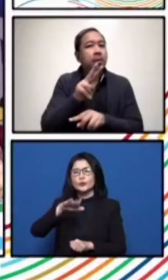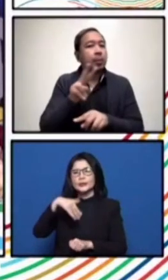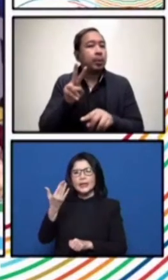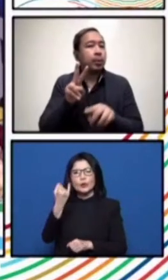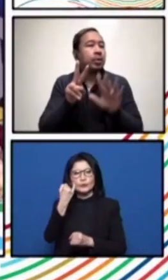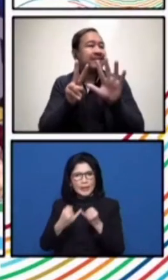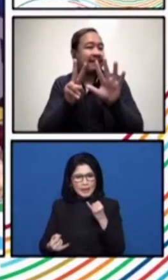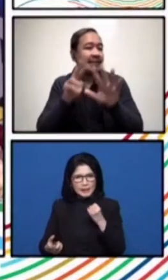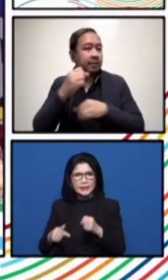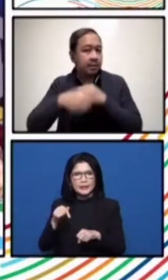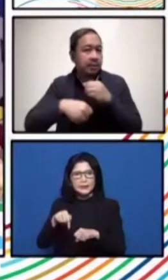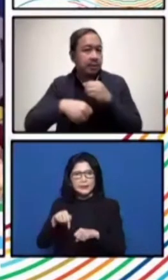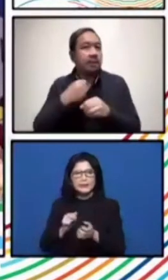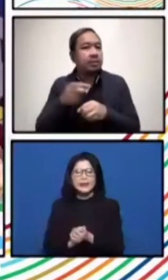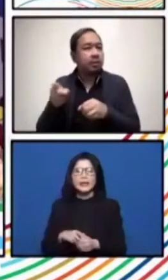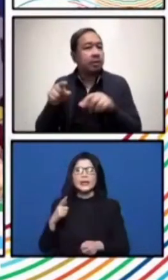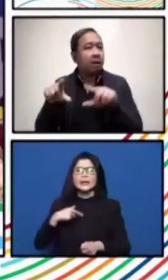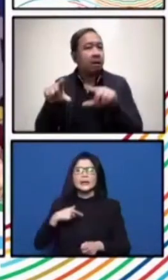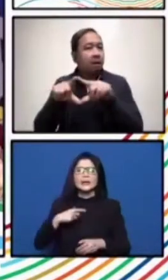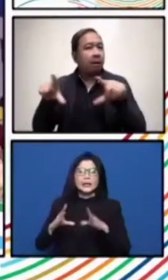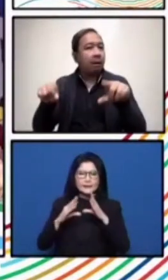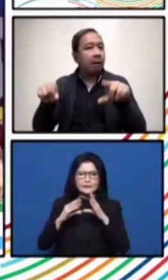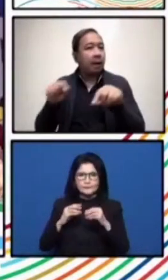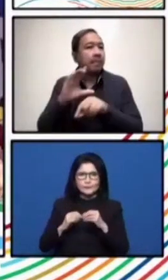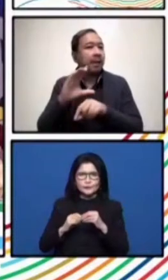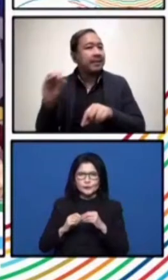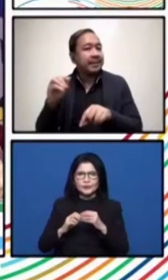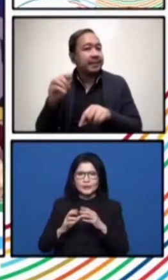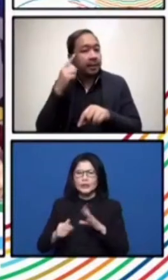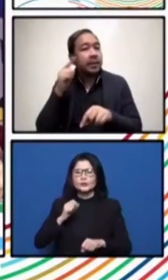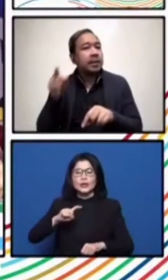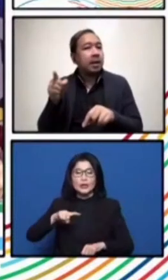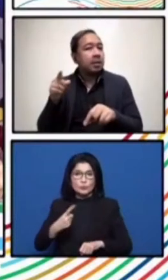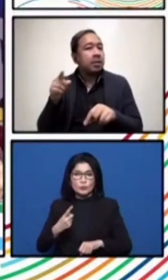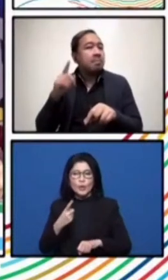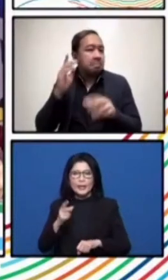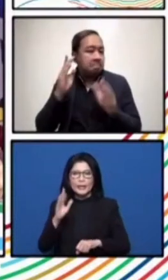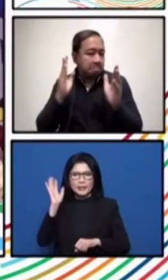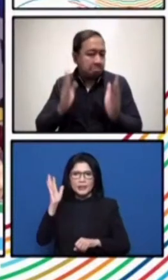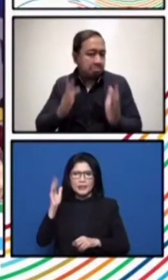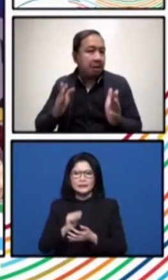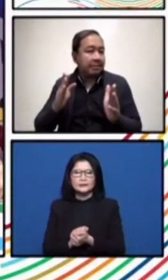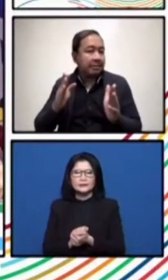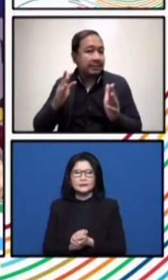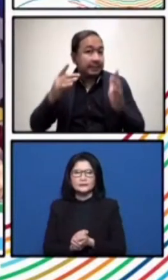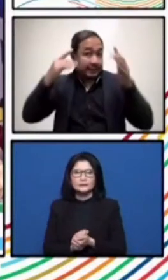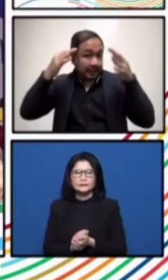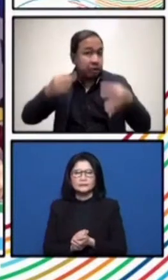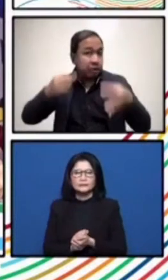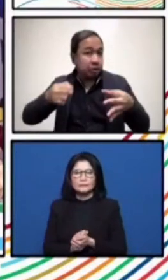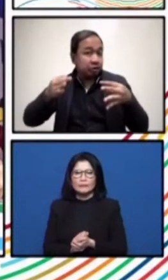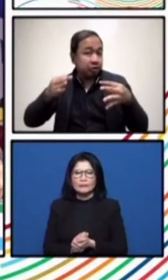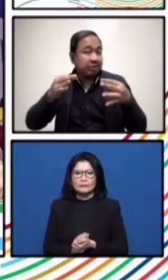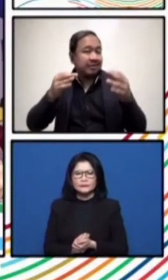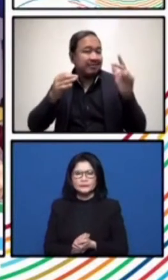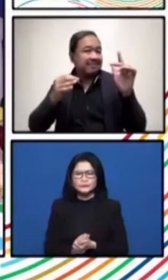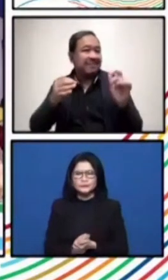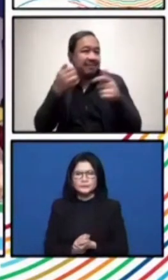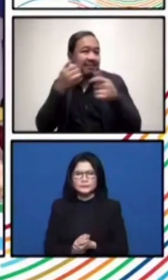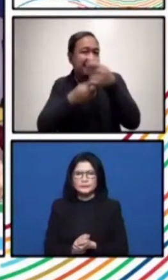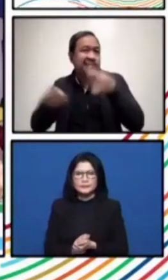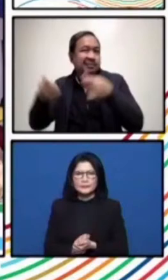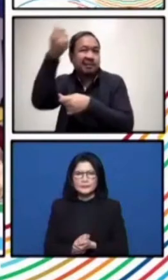which is a conversation that has to start from the top there is no point in uh loan level stalking